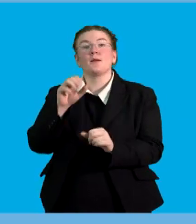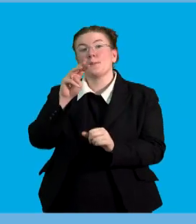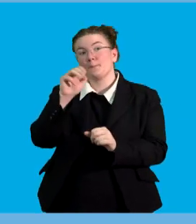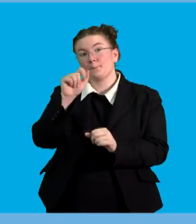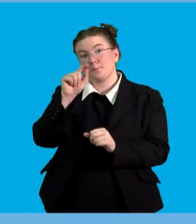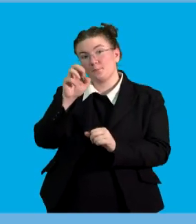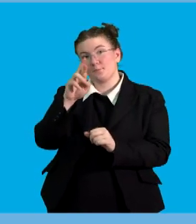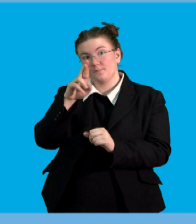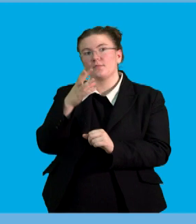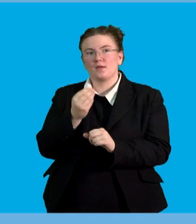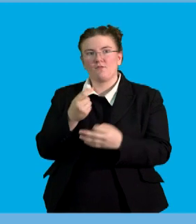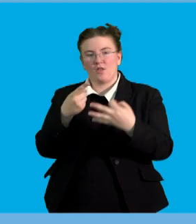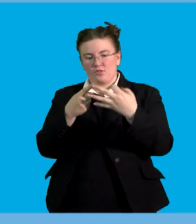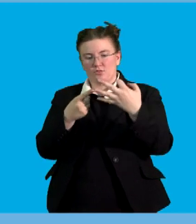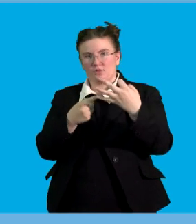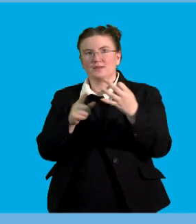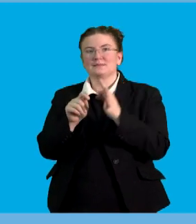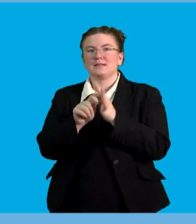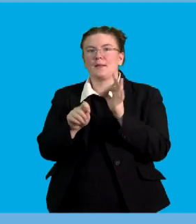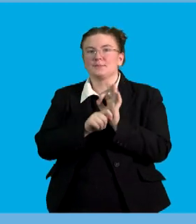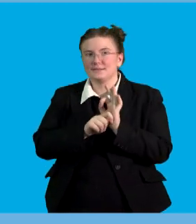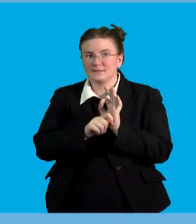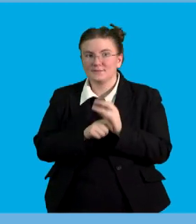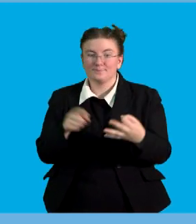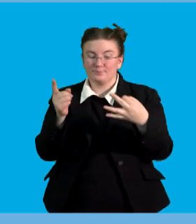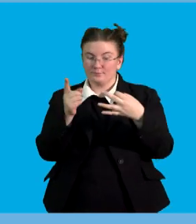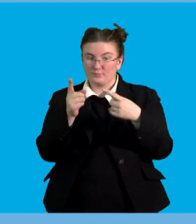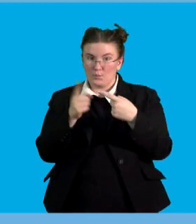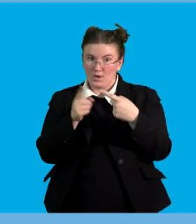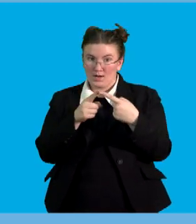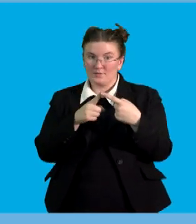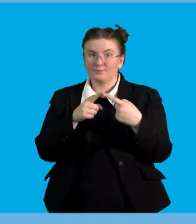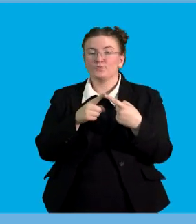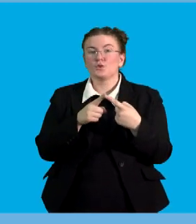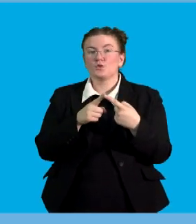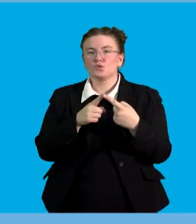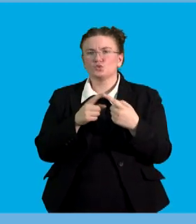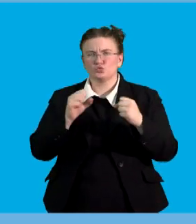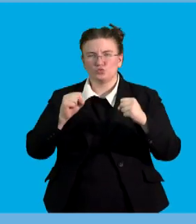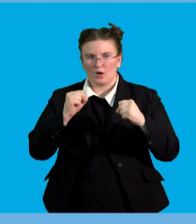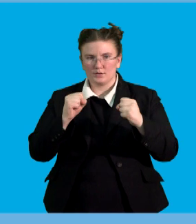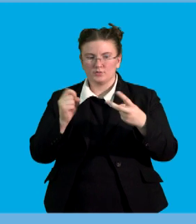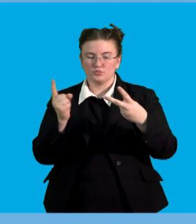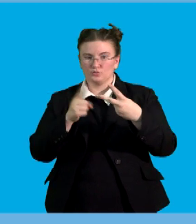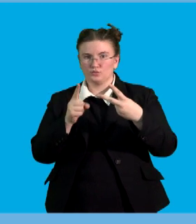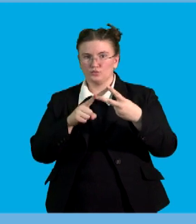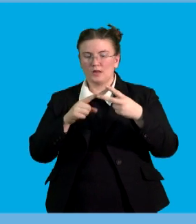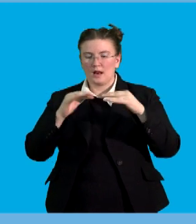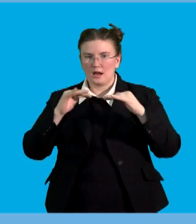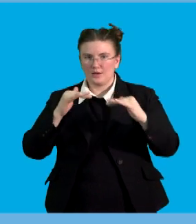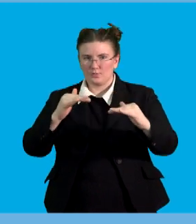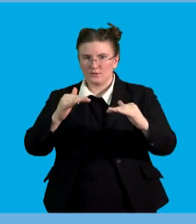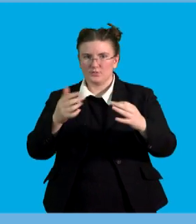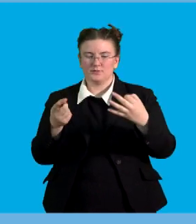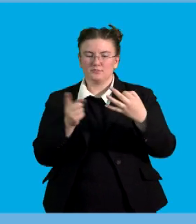are considered the three states of matter. So what are those states of matter? We have solids, we have liquids, and then we have